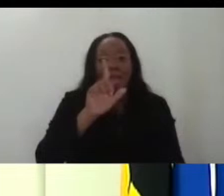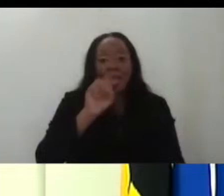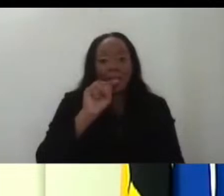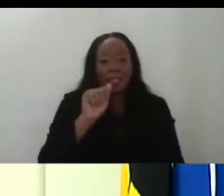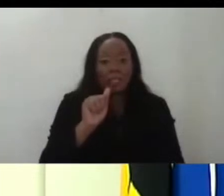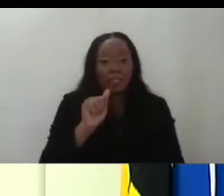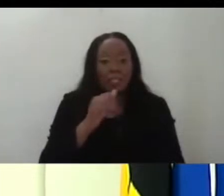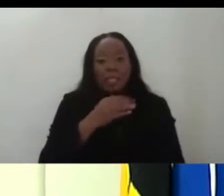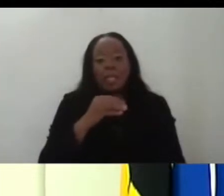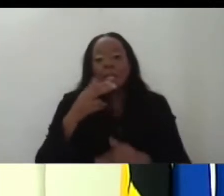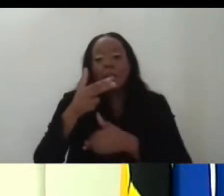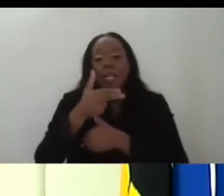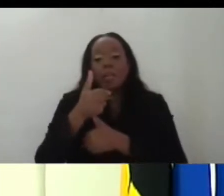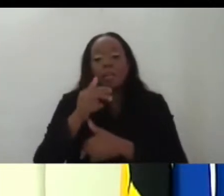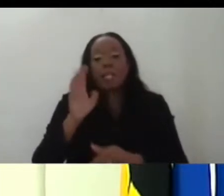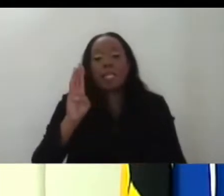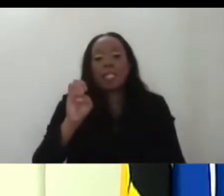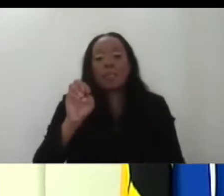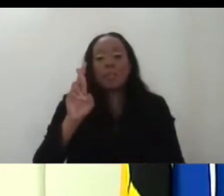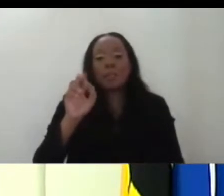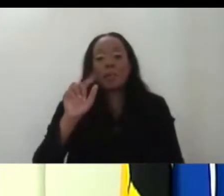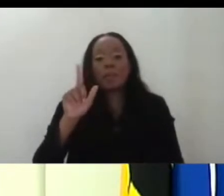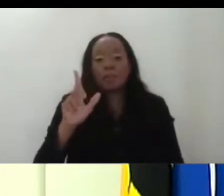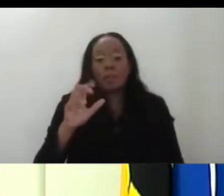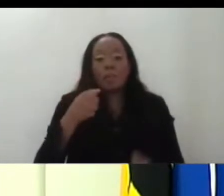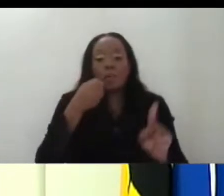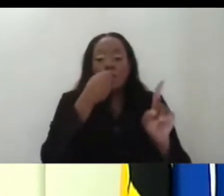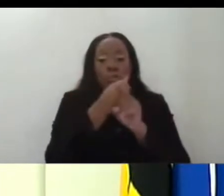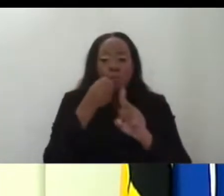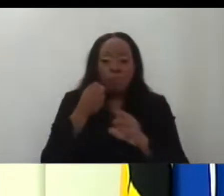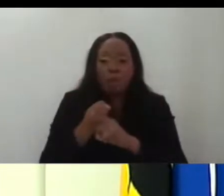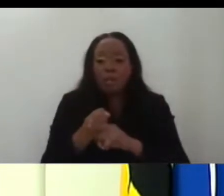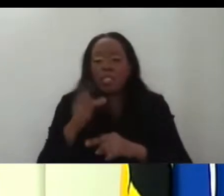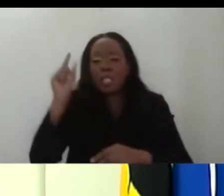government just cannot afford to do that again.